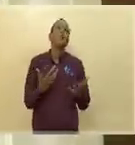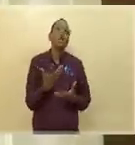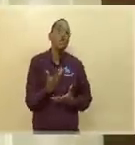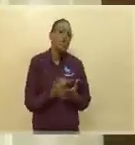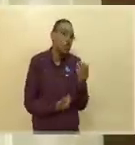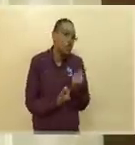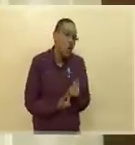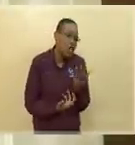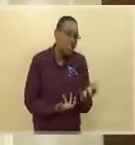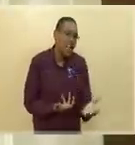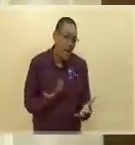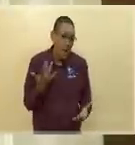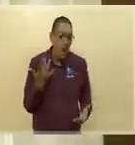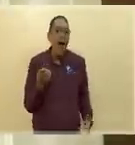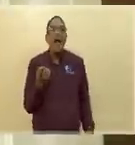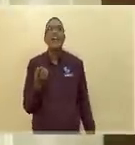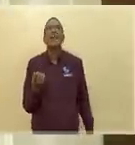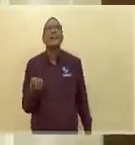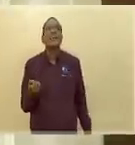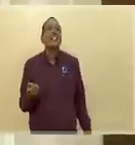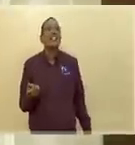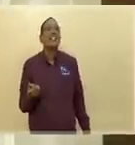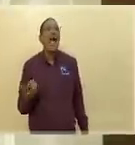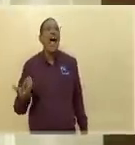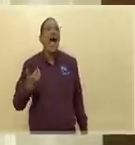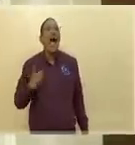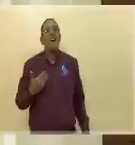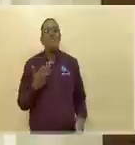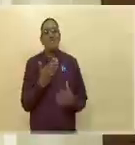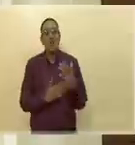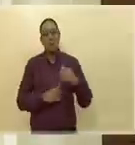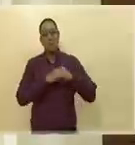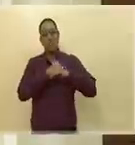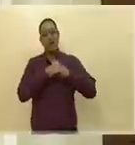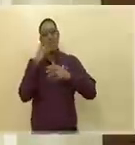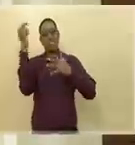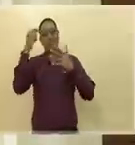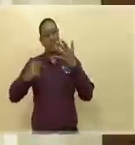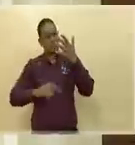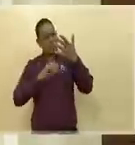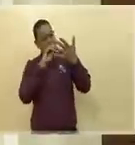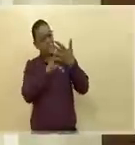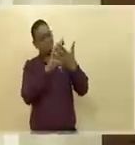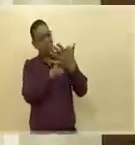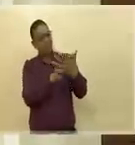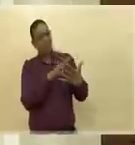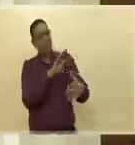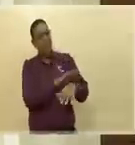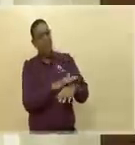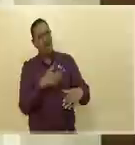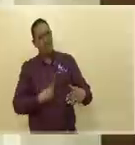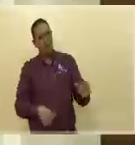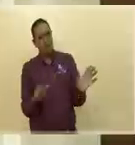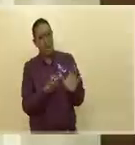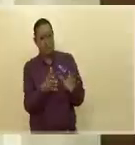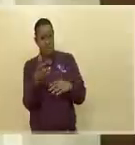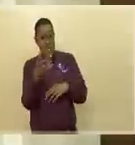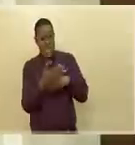in it because it has these features that are not easily